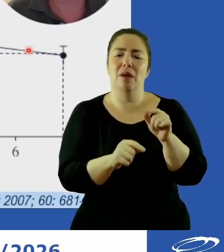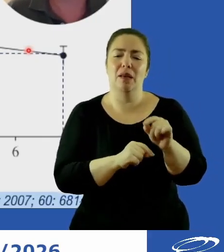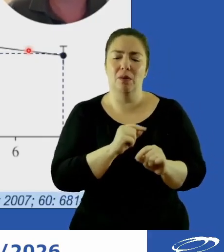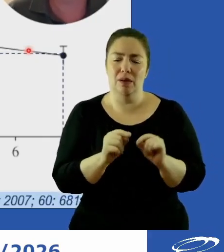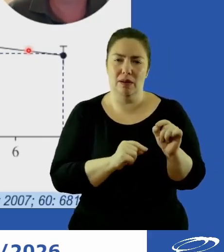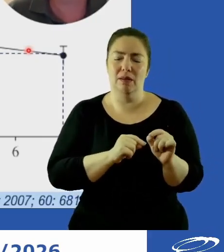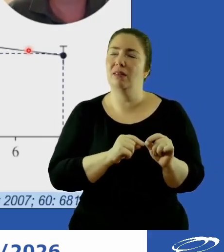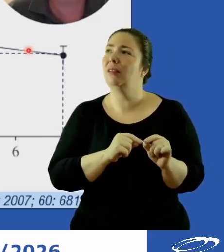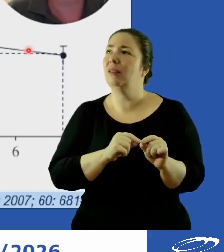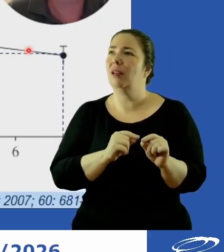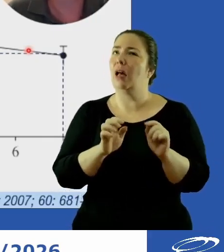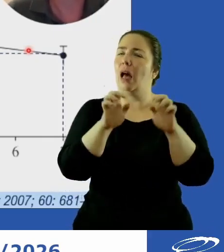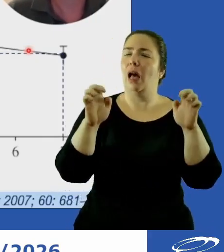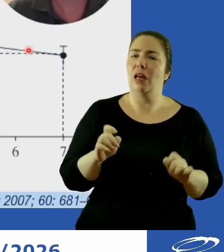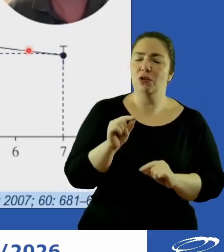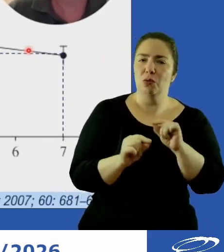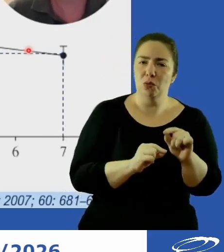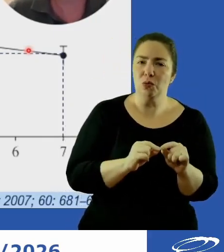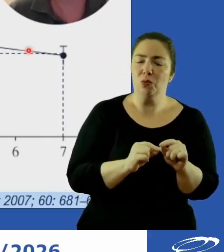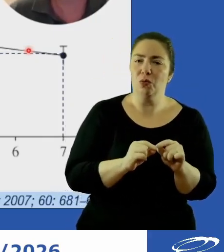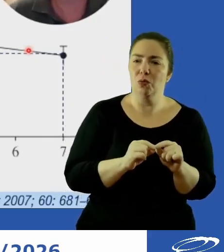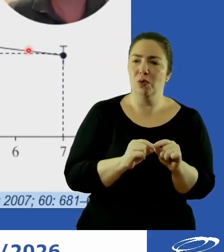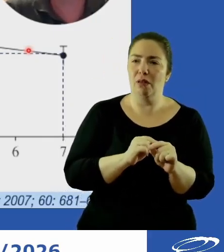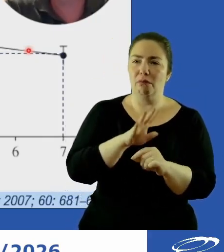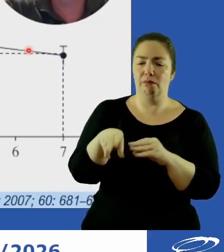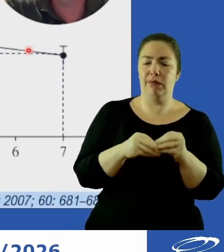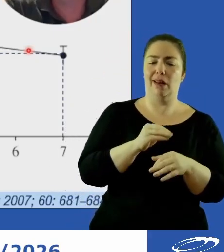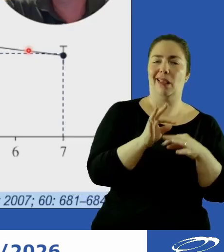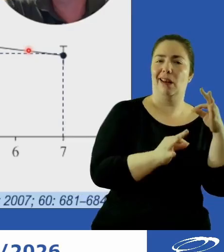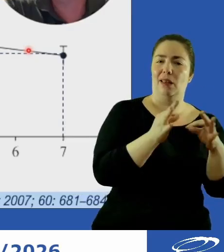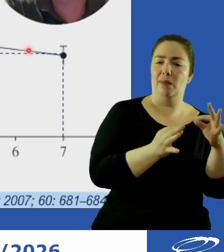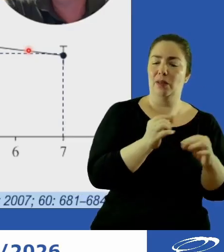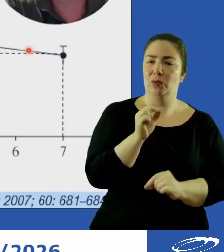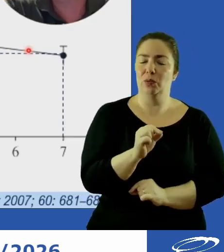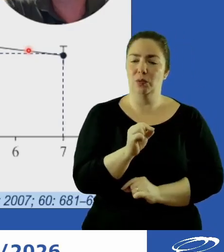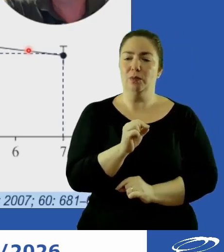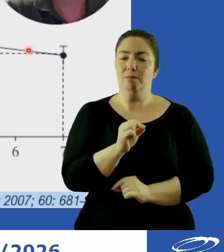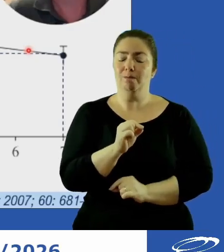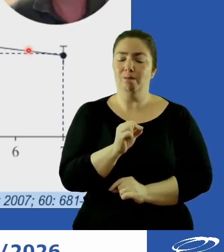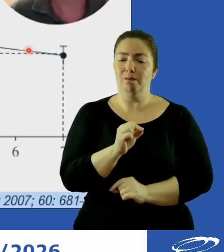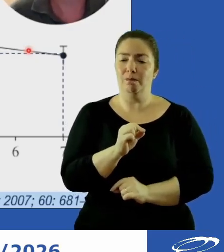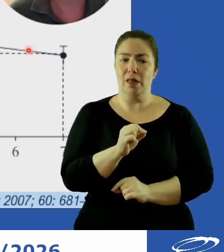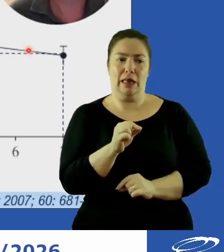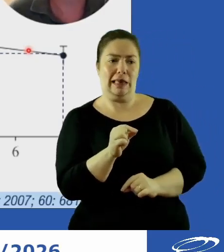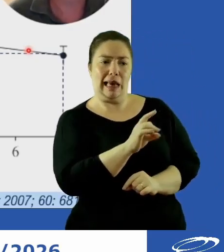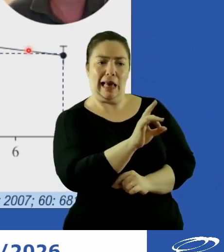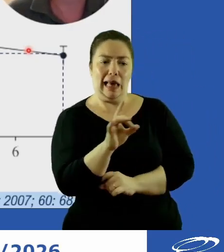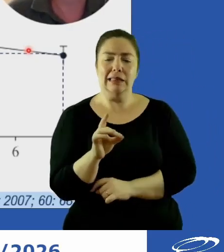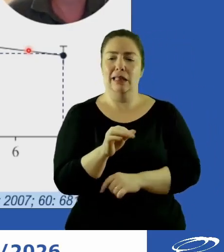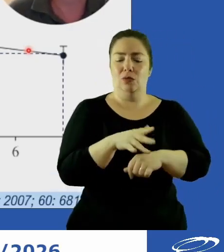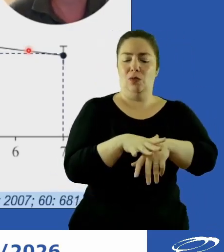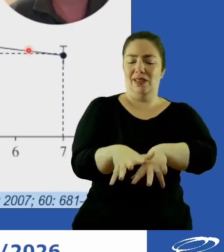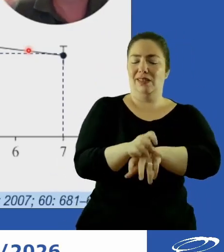these drugs were developed for the management of skin and soft tissue infections, and the idea was to treat